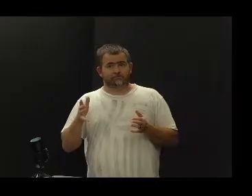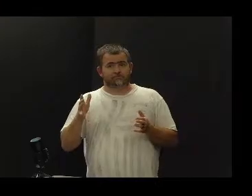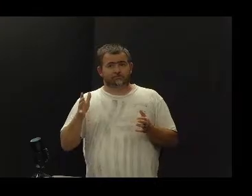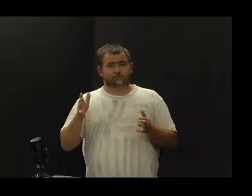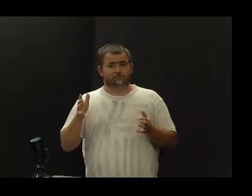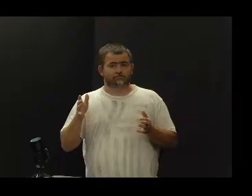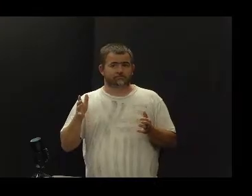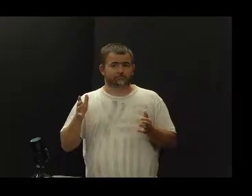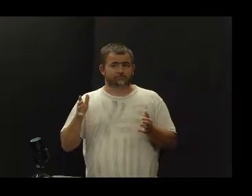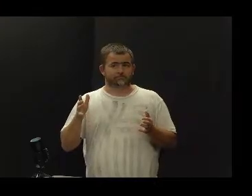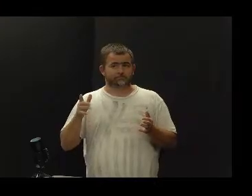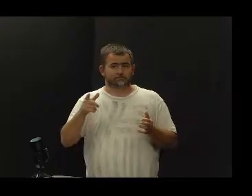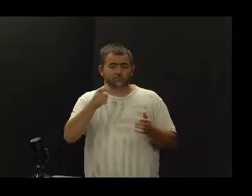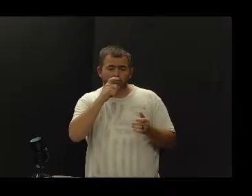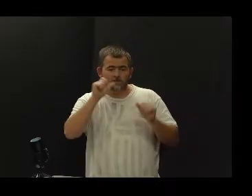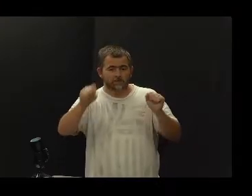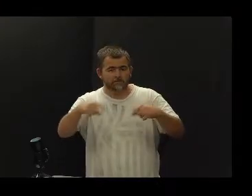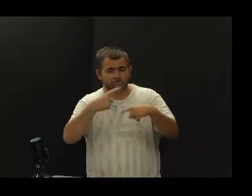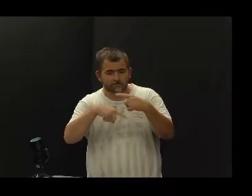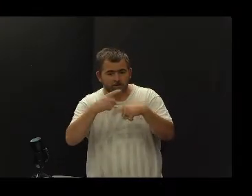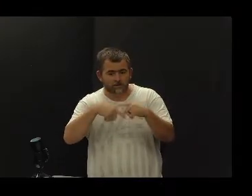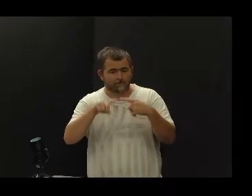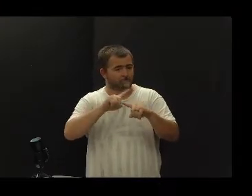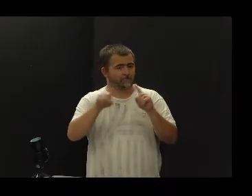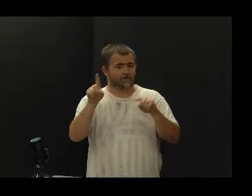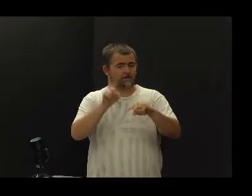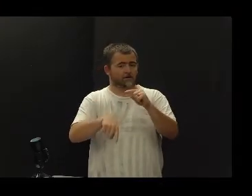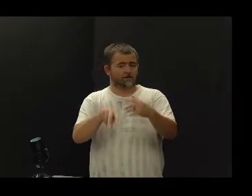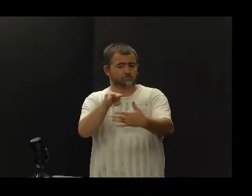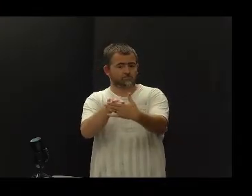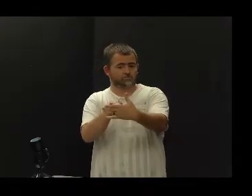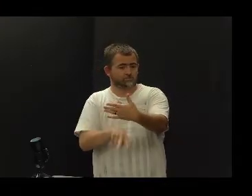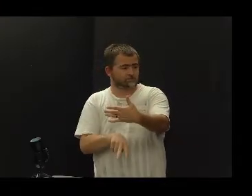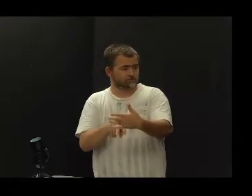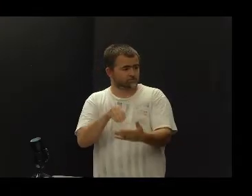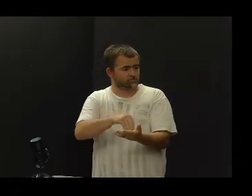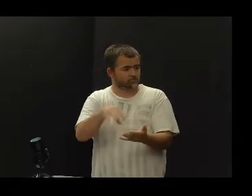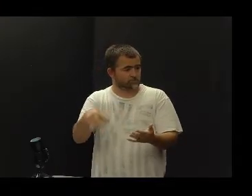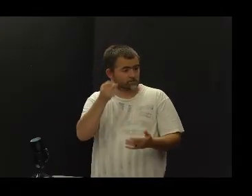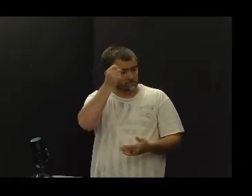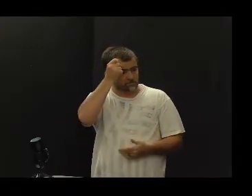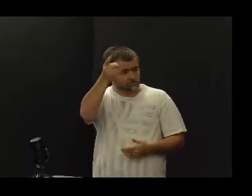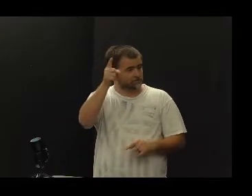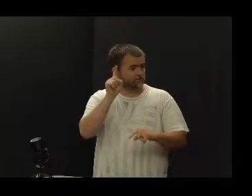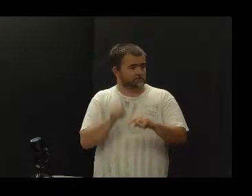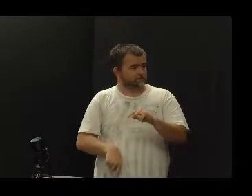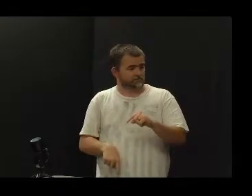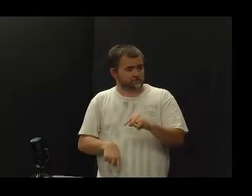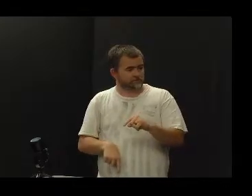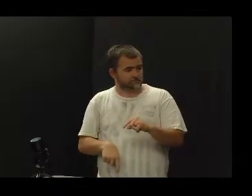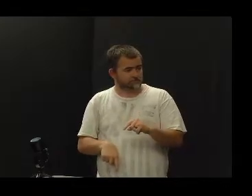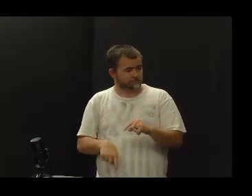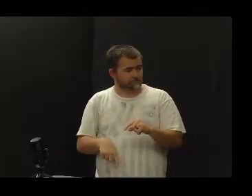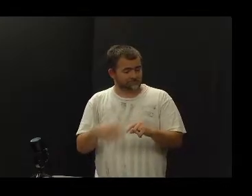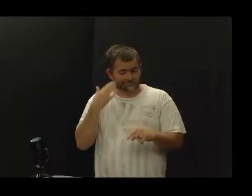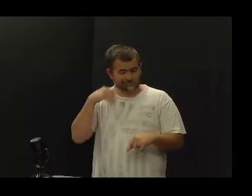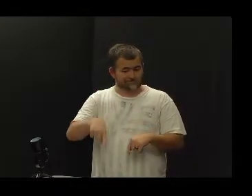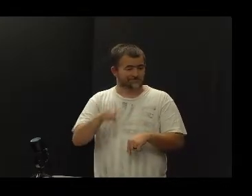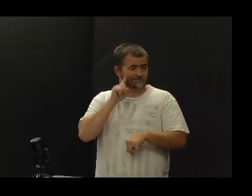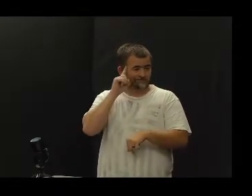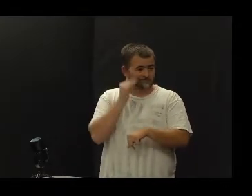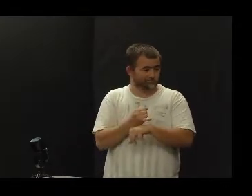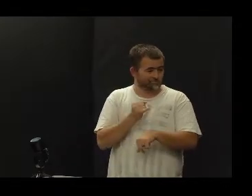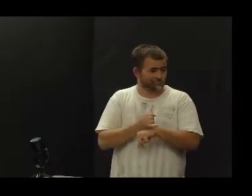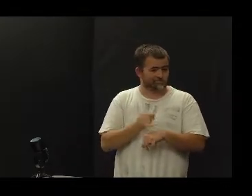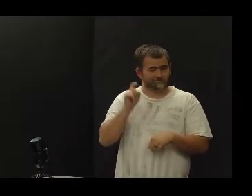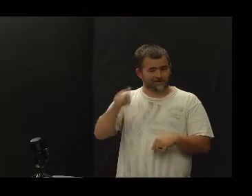to sign? Because I know certain teachers who can sign, but they're not able to understand the